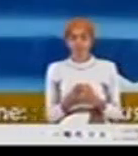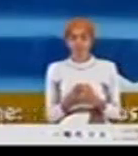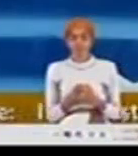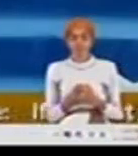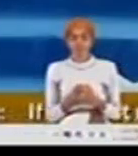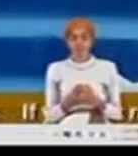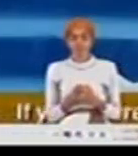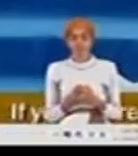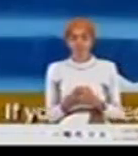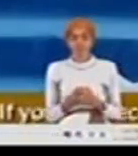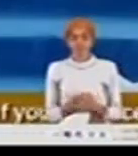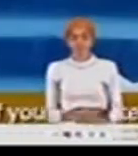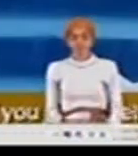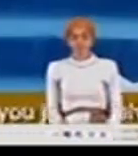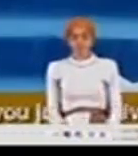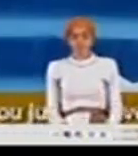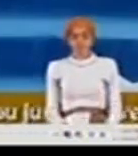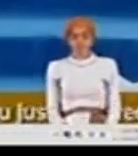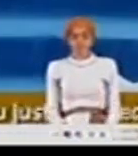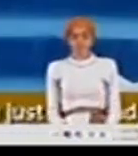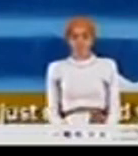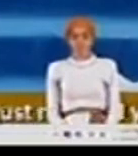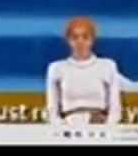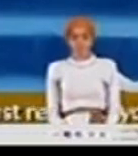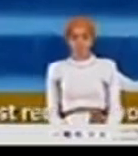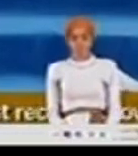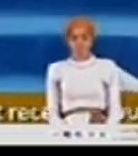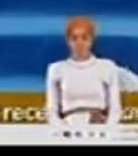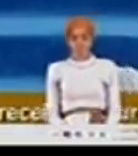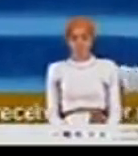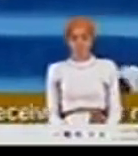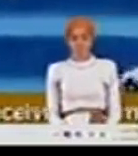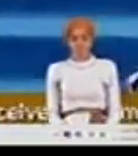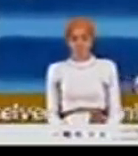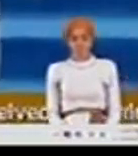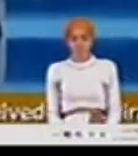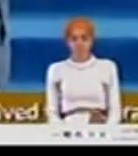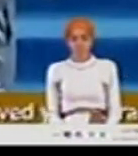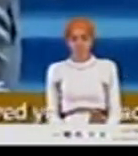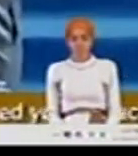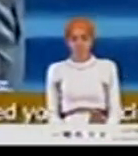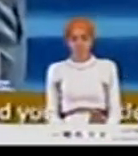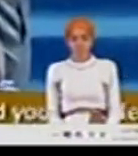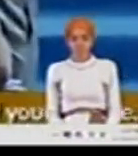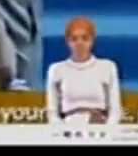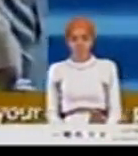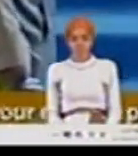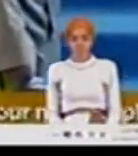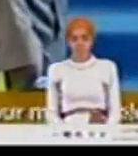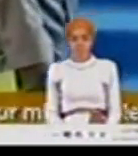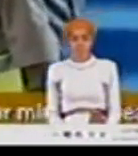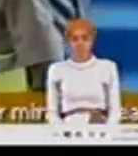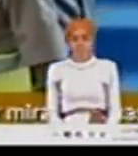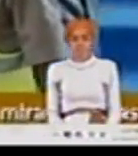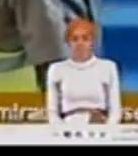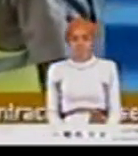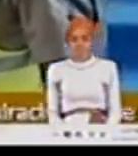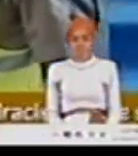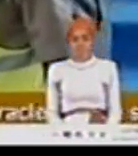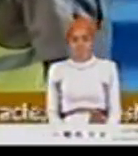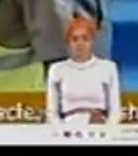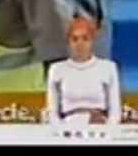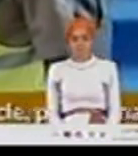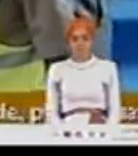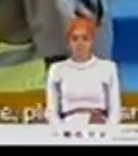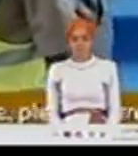Now go there, Allah, so say. Yanda ya kawo ni wannan wurin da ina tafiya da